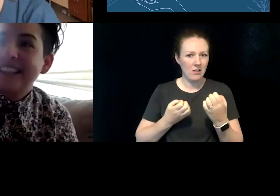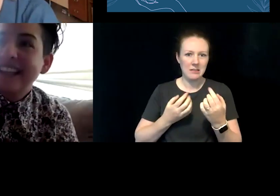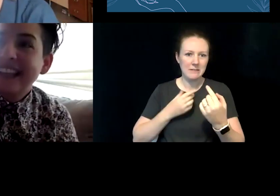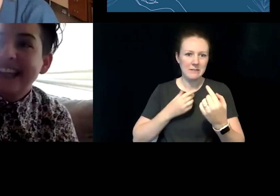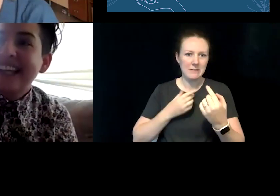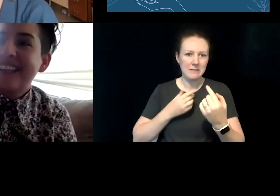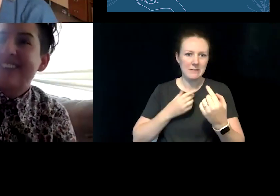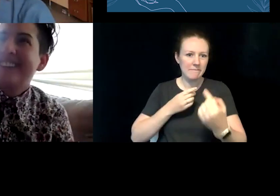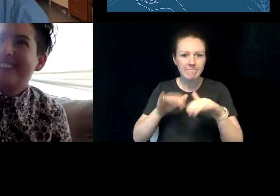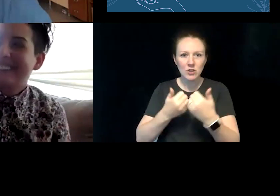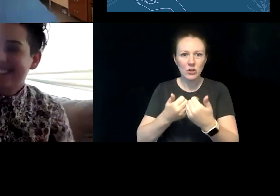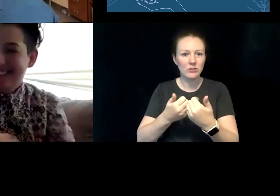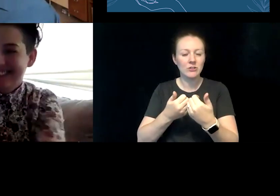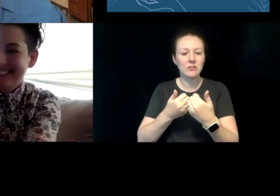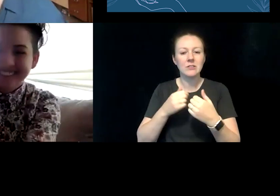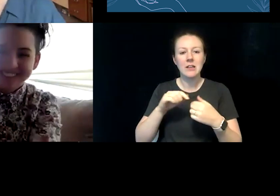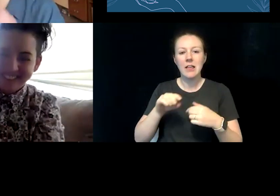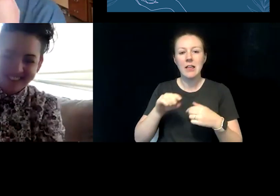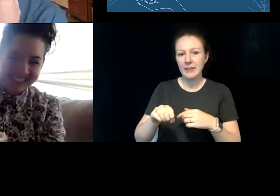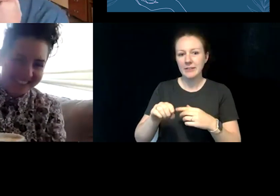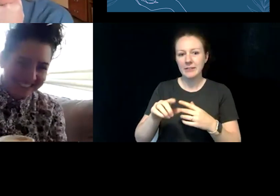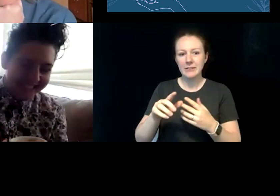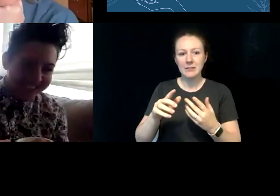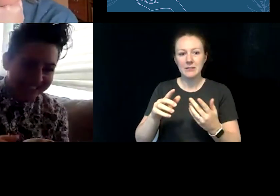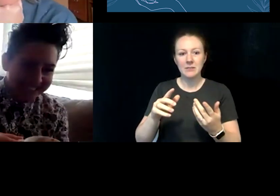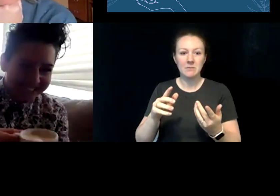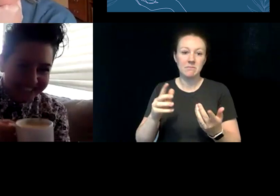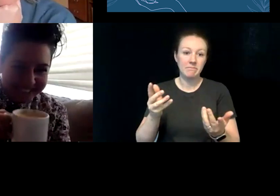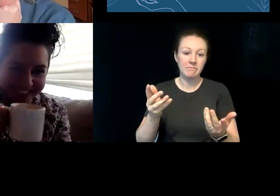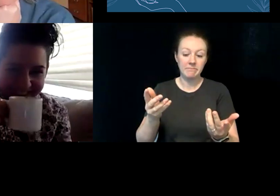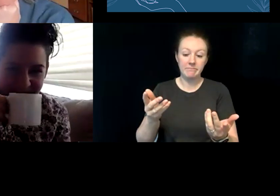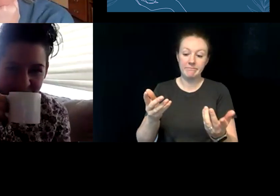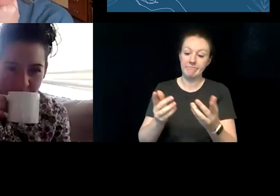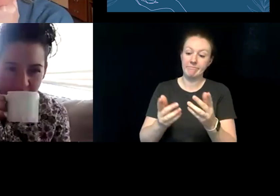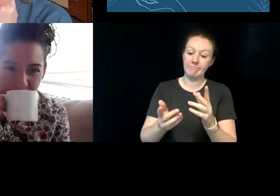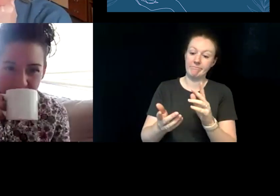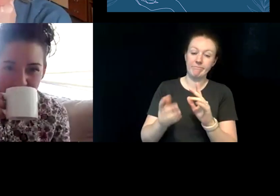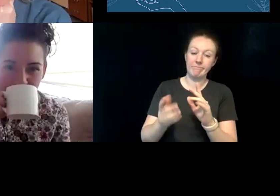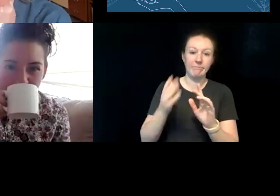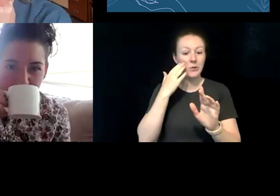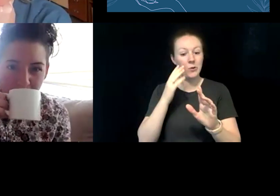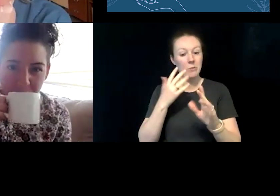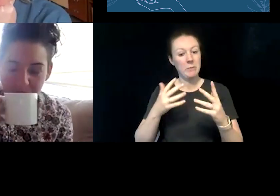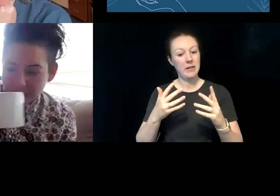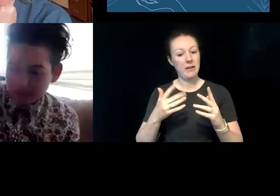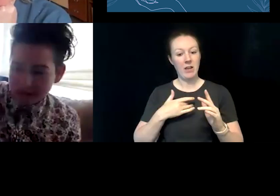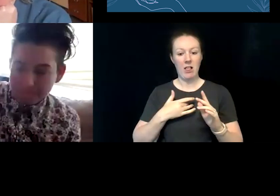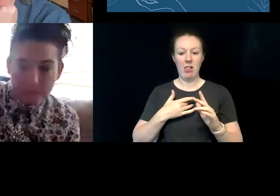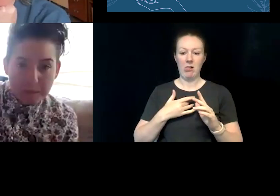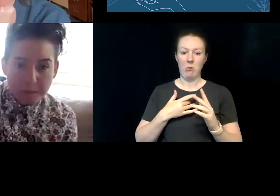challenge that this material could potentially bring to this particular community, it was absolutely the